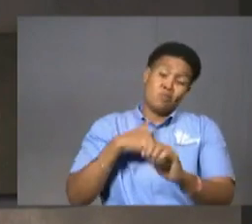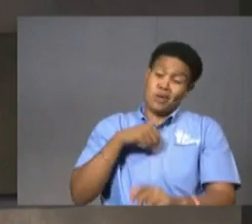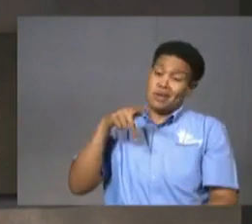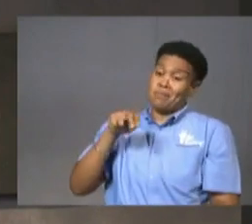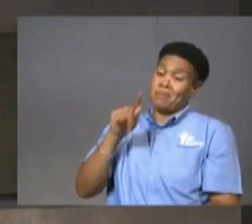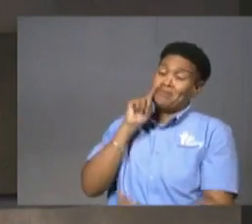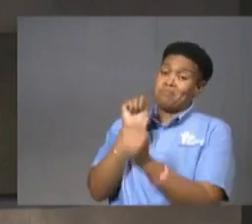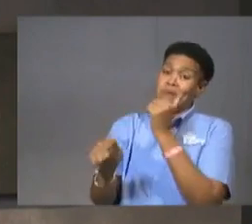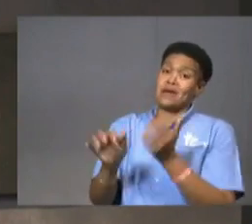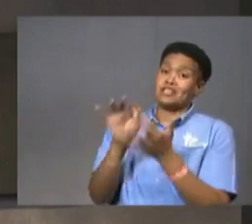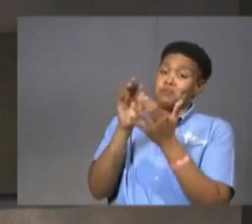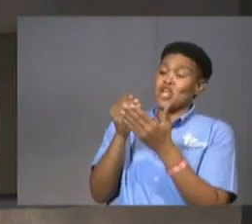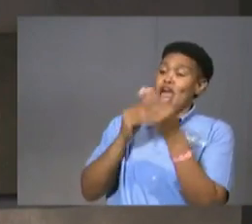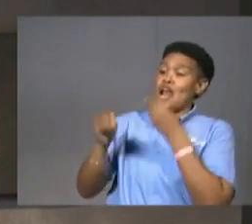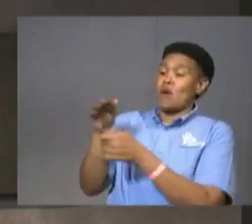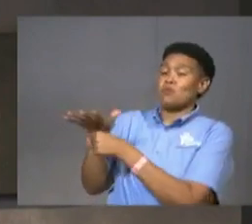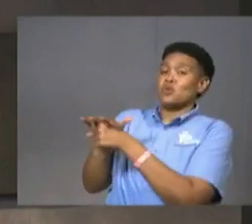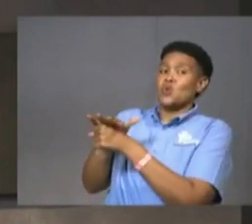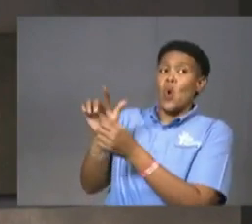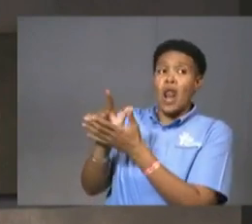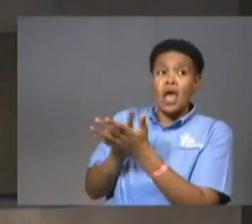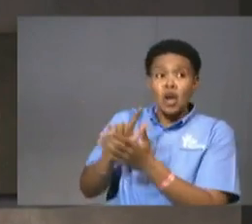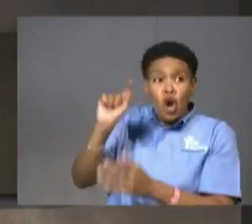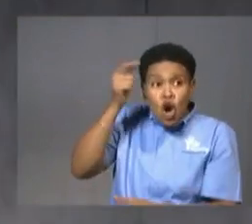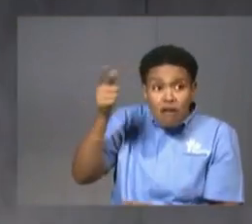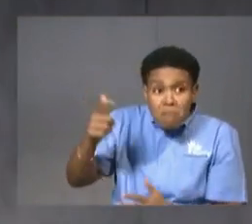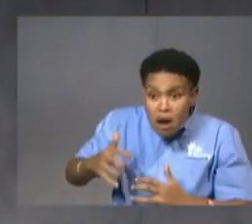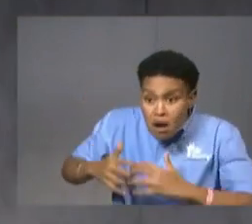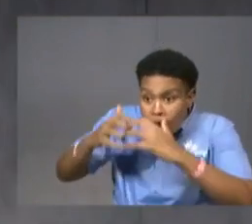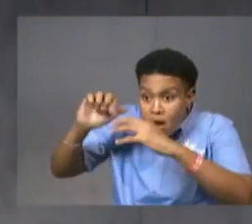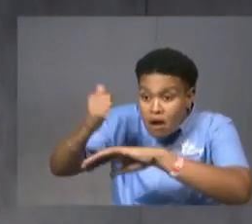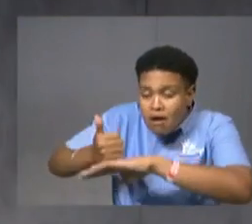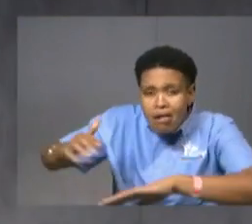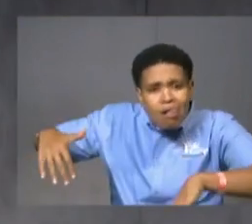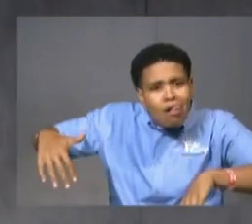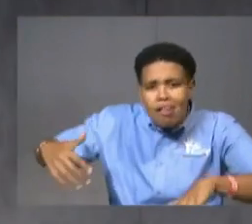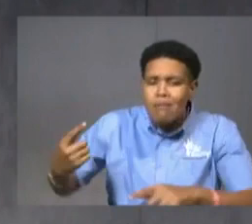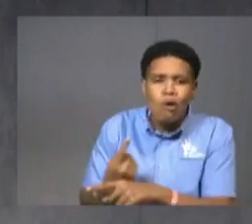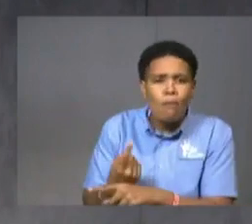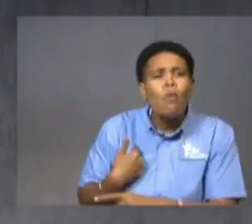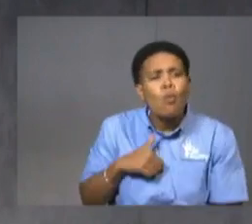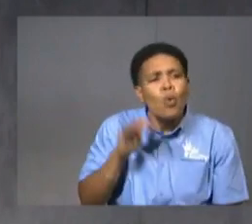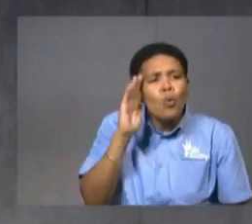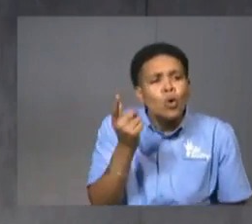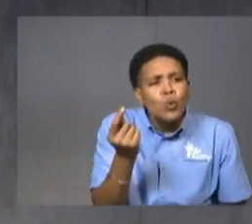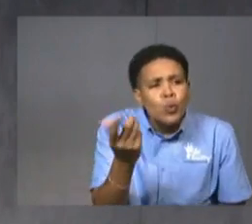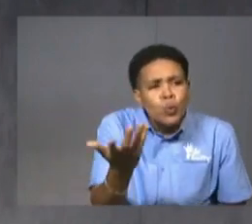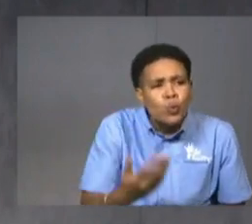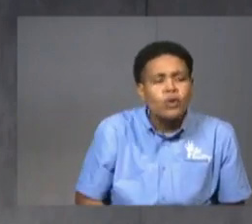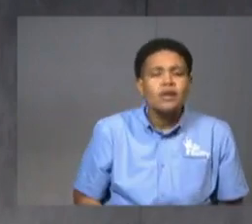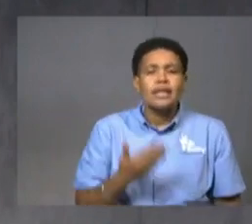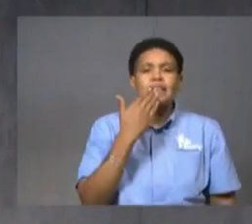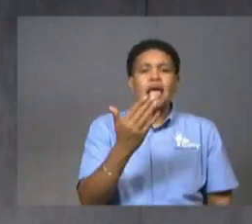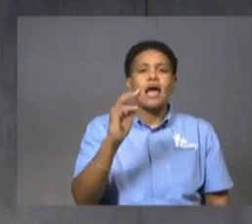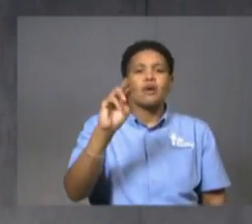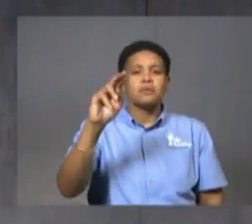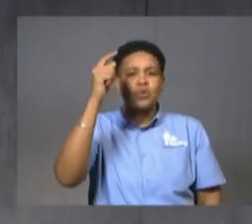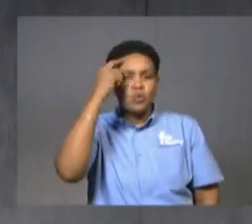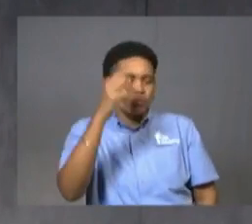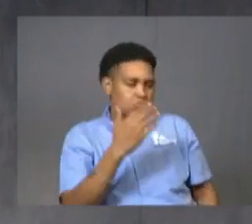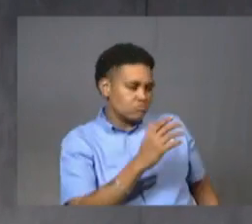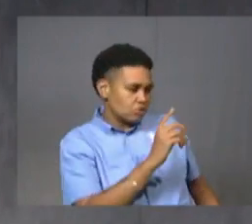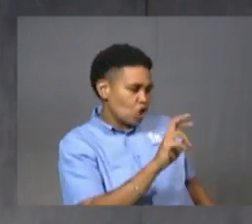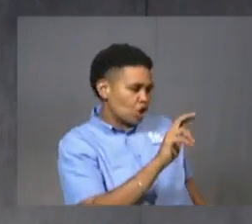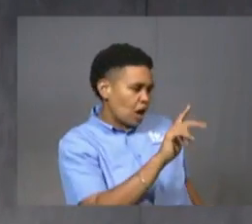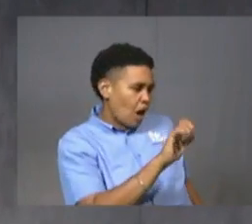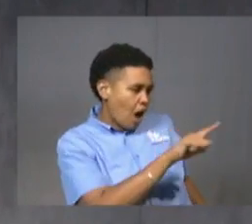legislation. This government has failed to implement it properly. We will do so. Thank you very much, Mr. Golding. Now, Dr. Nigel Clark of